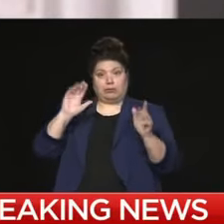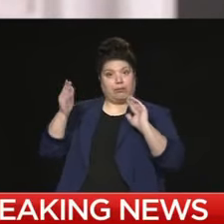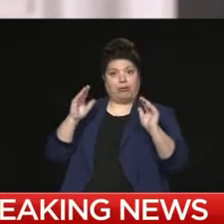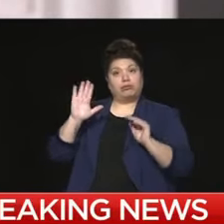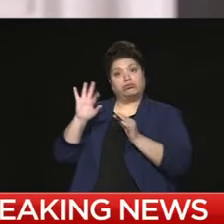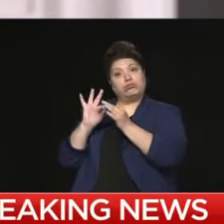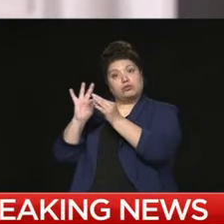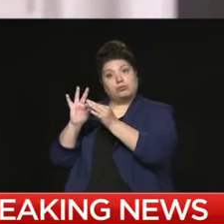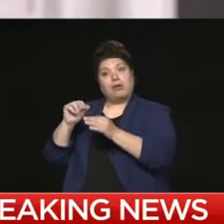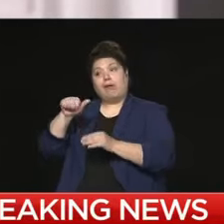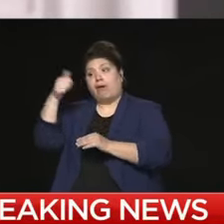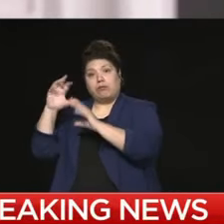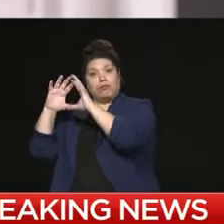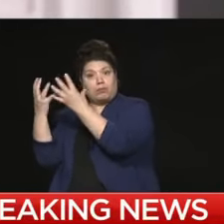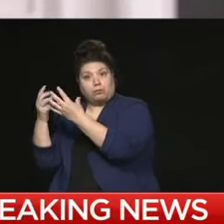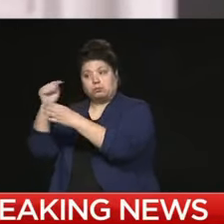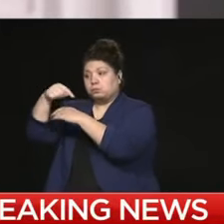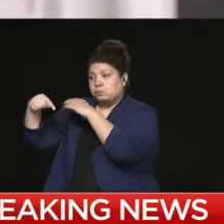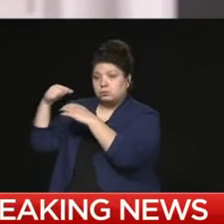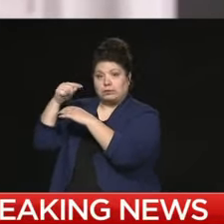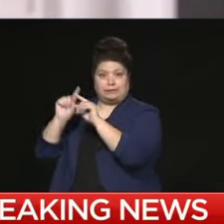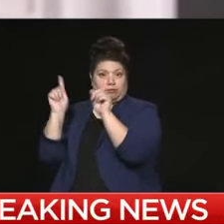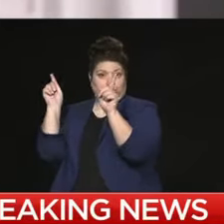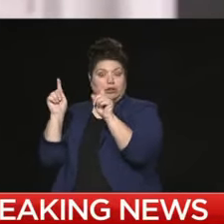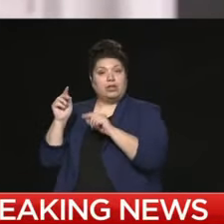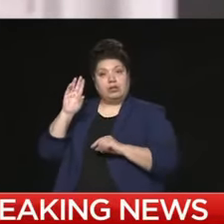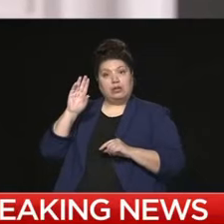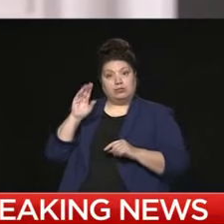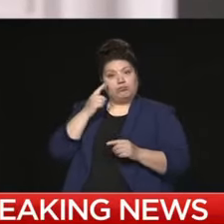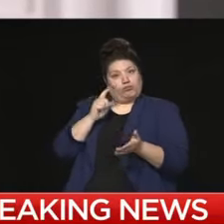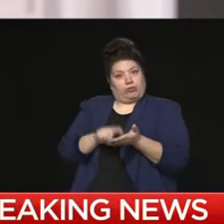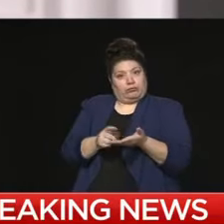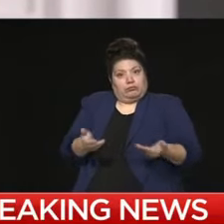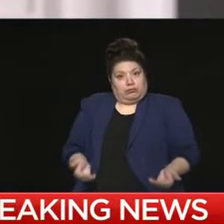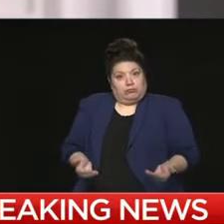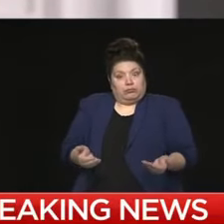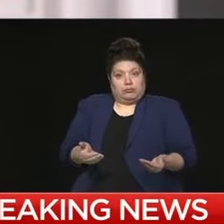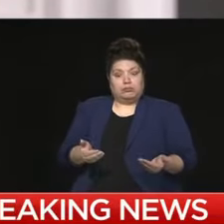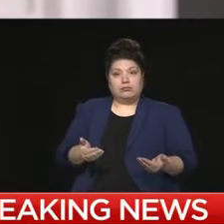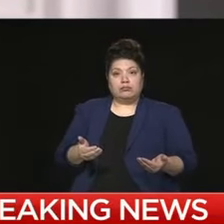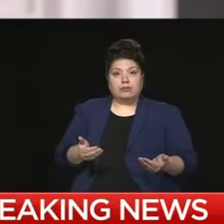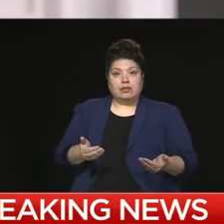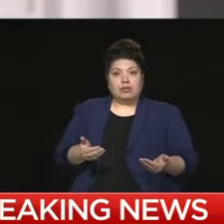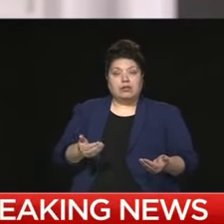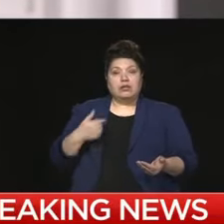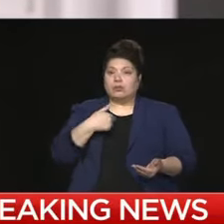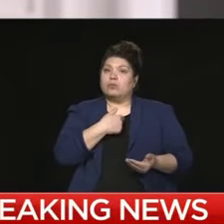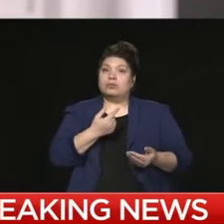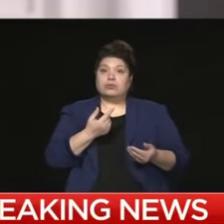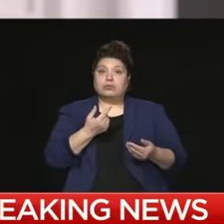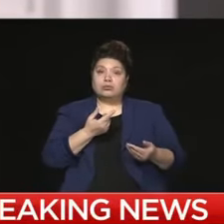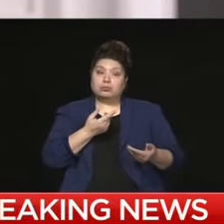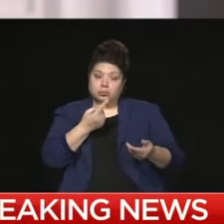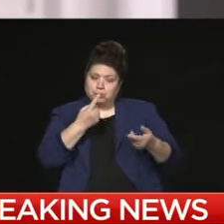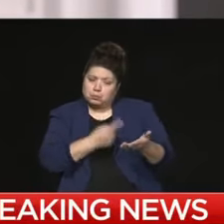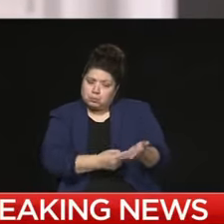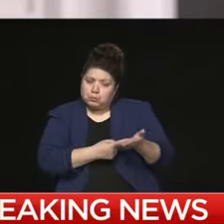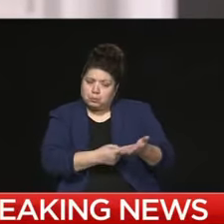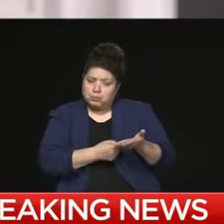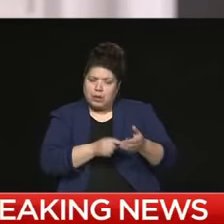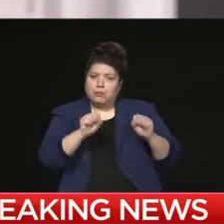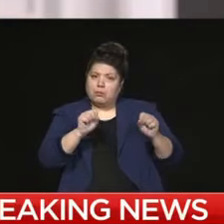of relationships that we have with other countries around the world. There was a recognition that we will do things perhaps differently